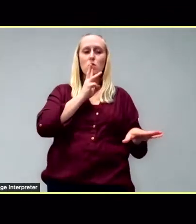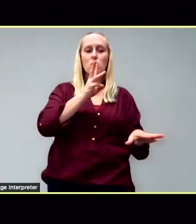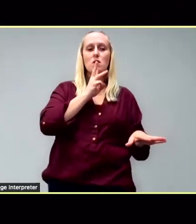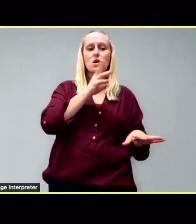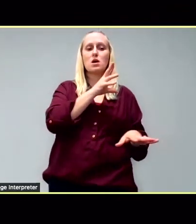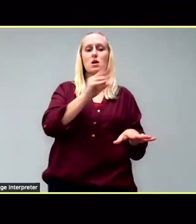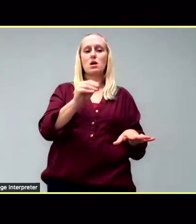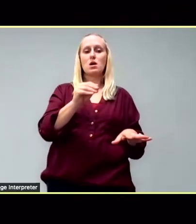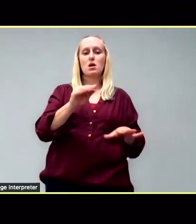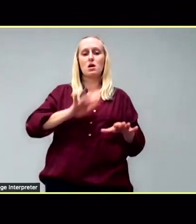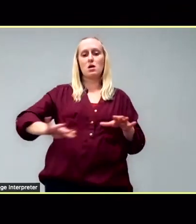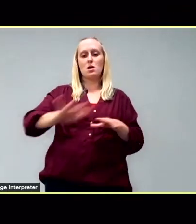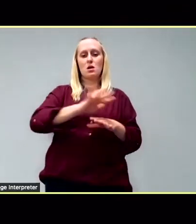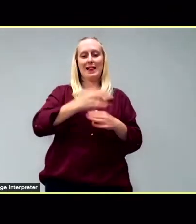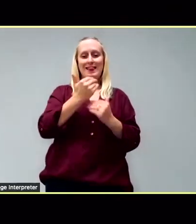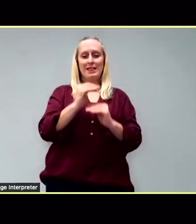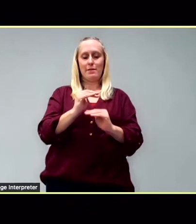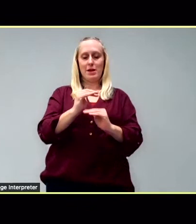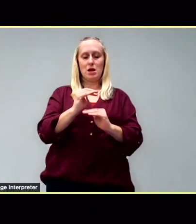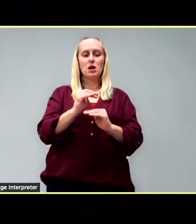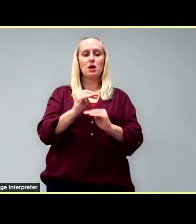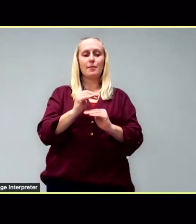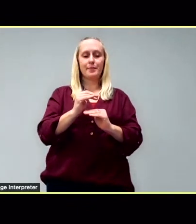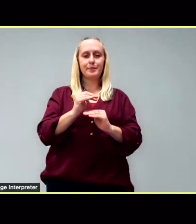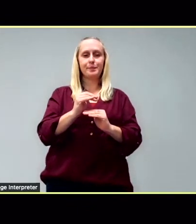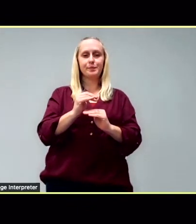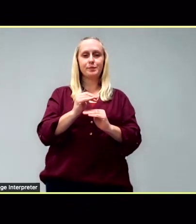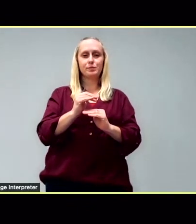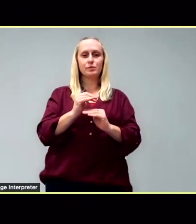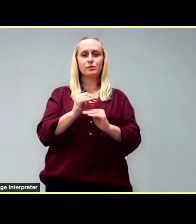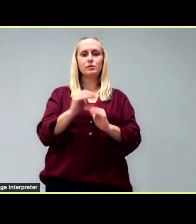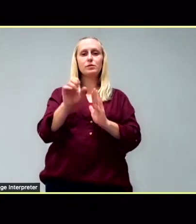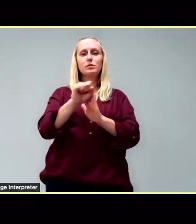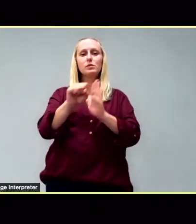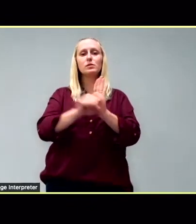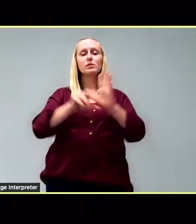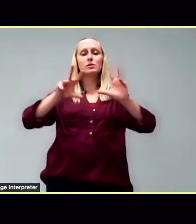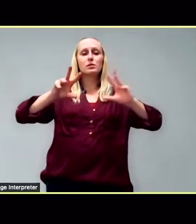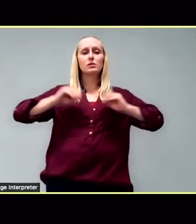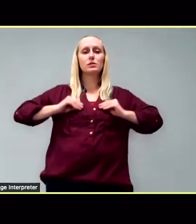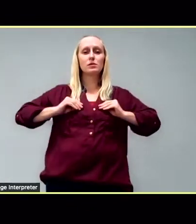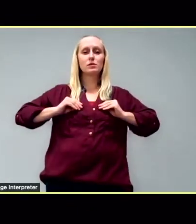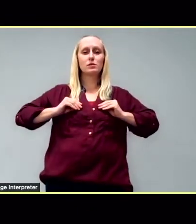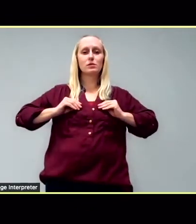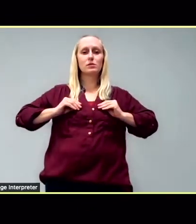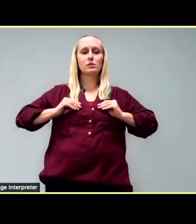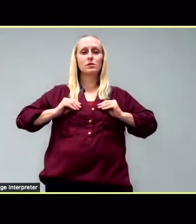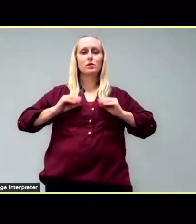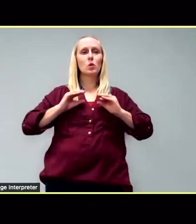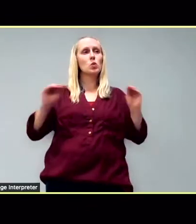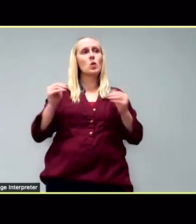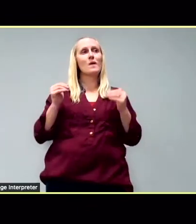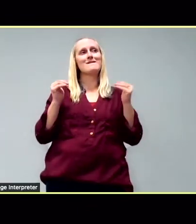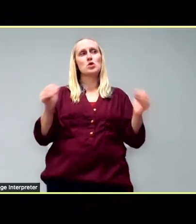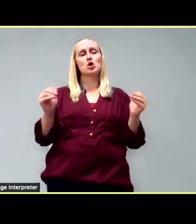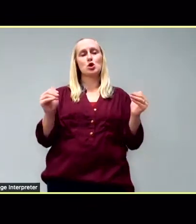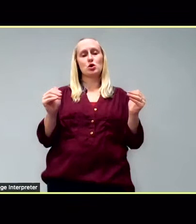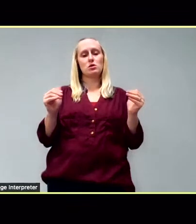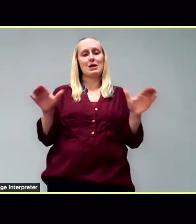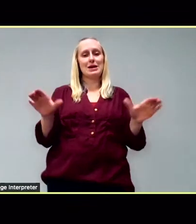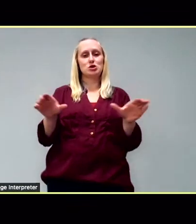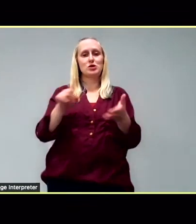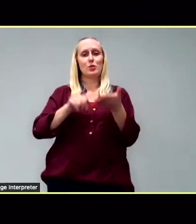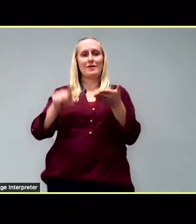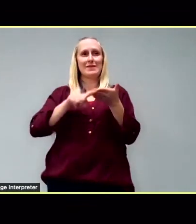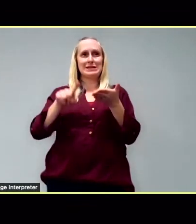locality being fairly limited in soil, the state accepted no further action in terms of